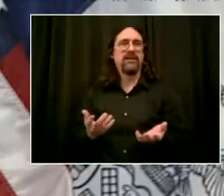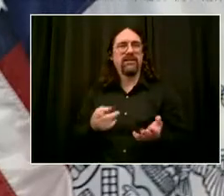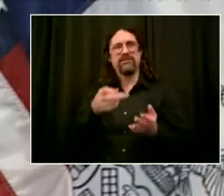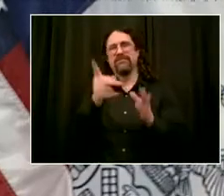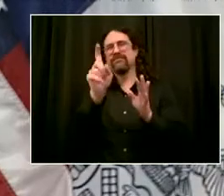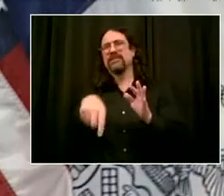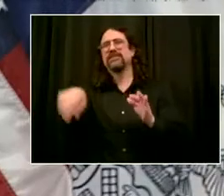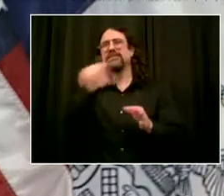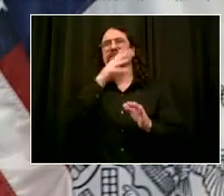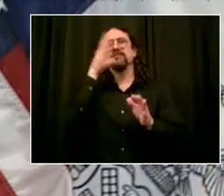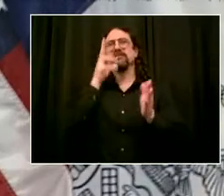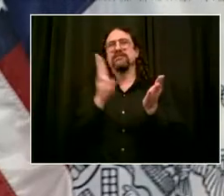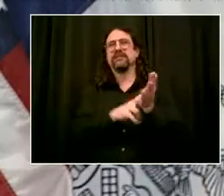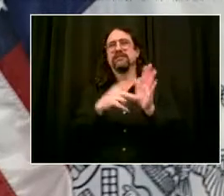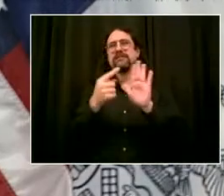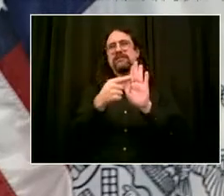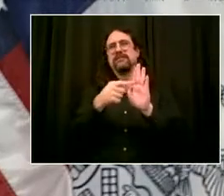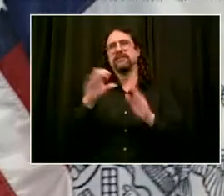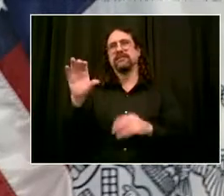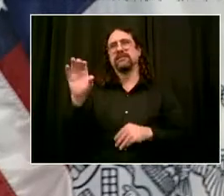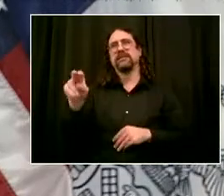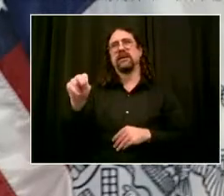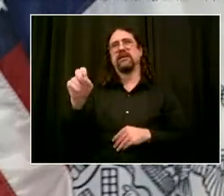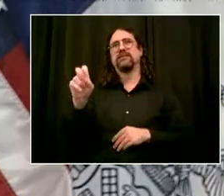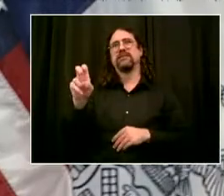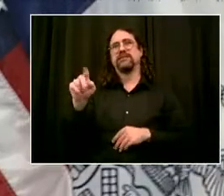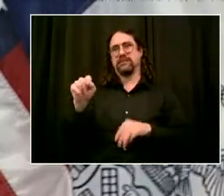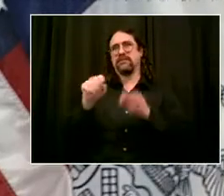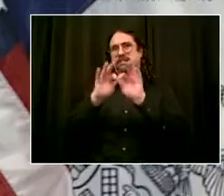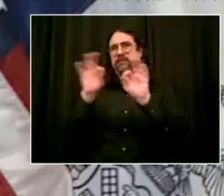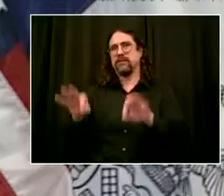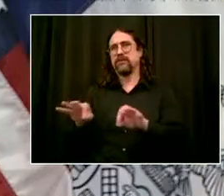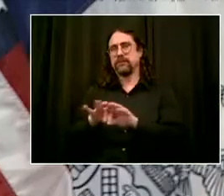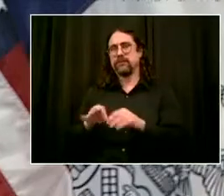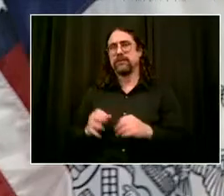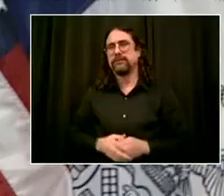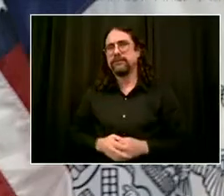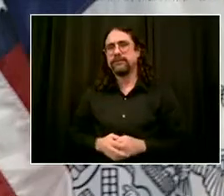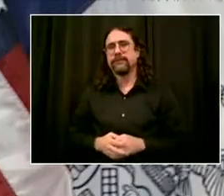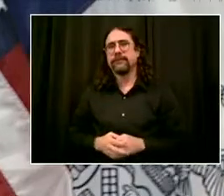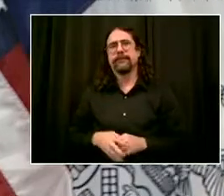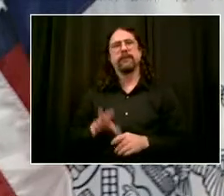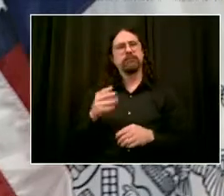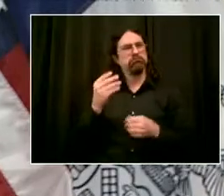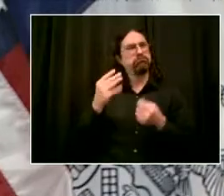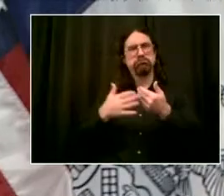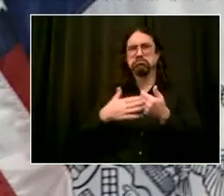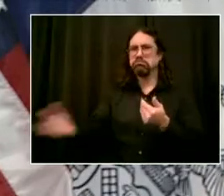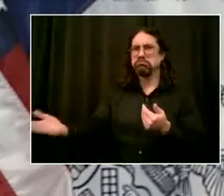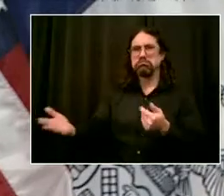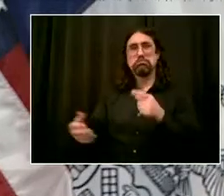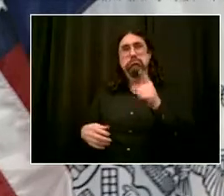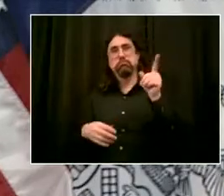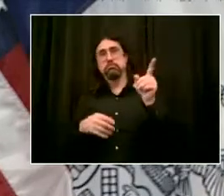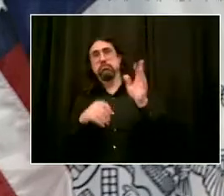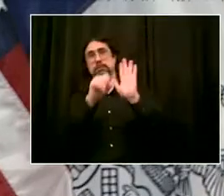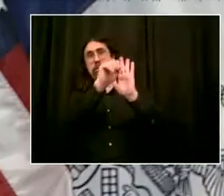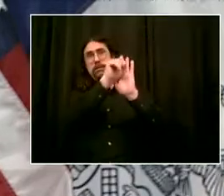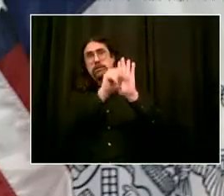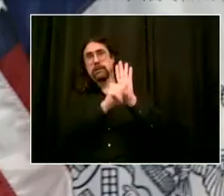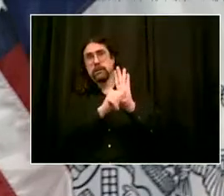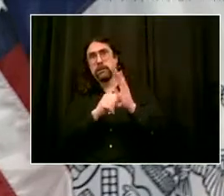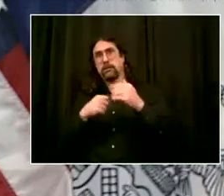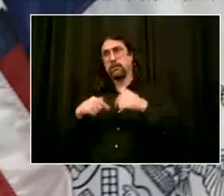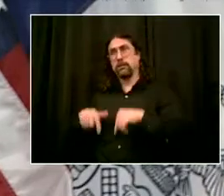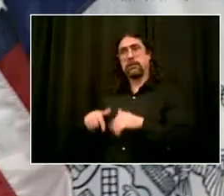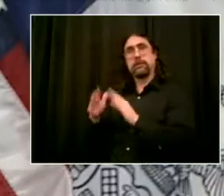system so first of all our special needs kids and the families with special needs kids have been saying very very clearly how much they